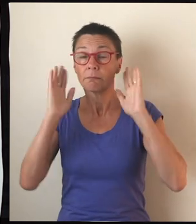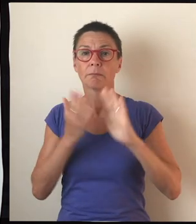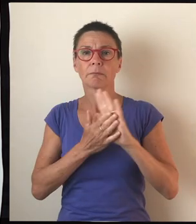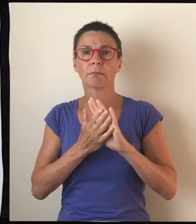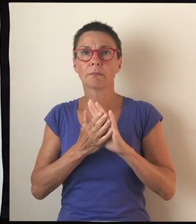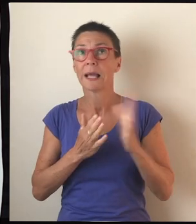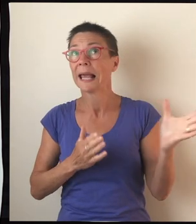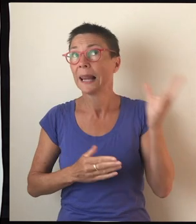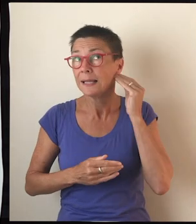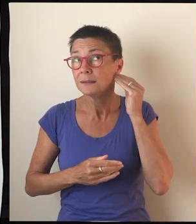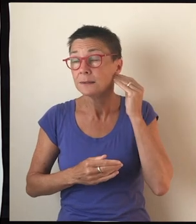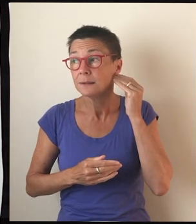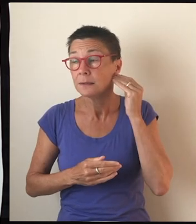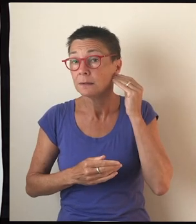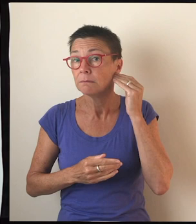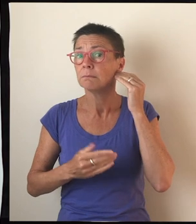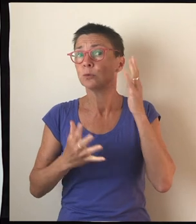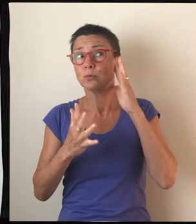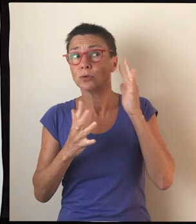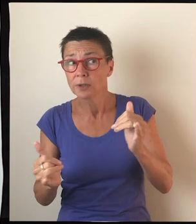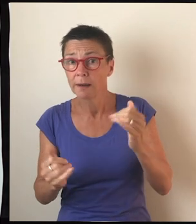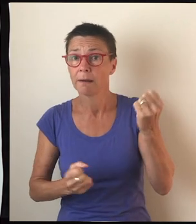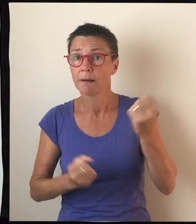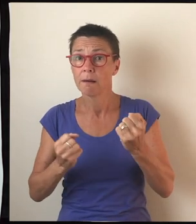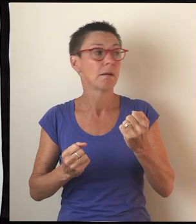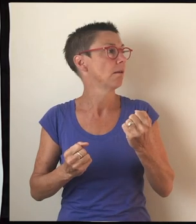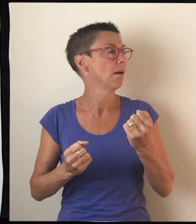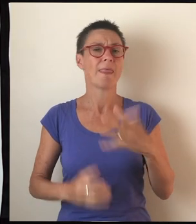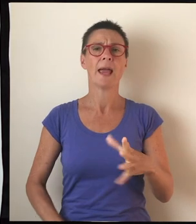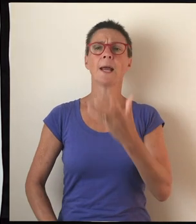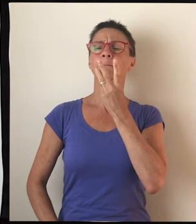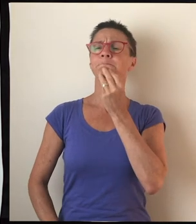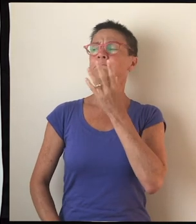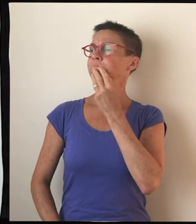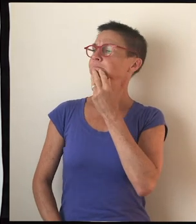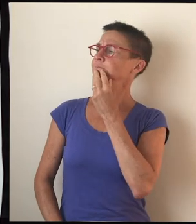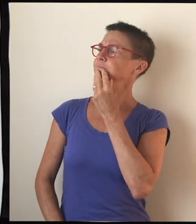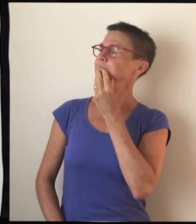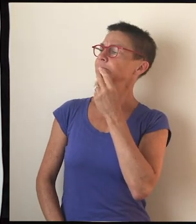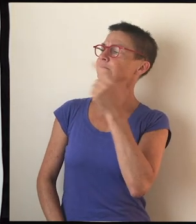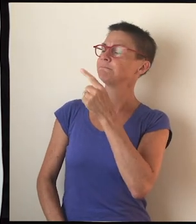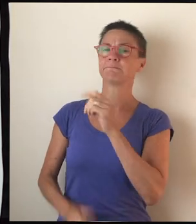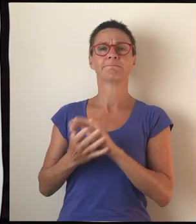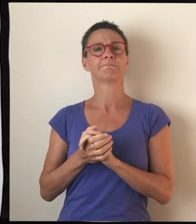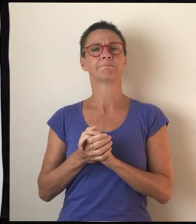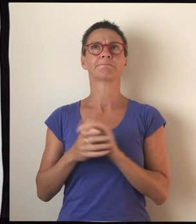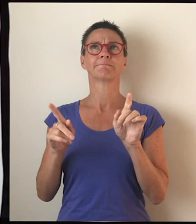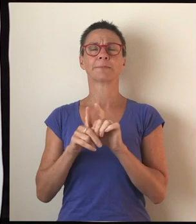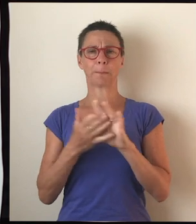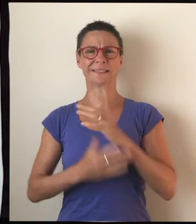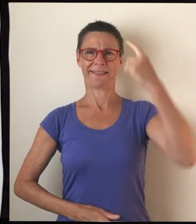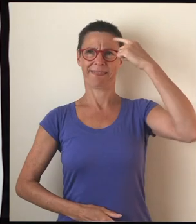stick them out like a monkey and sing listen. And then you scratch your chin like a beard, like a wizard, and